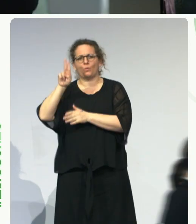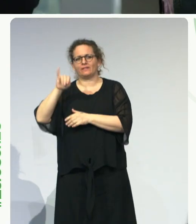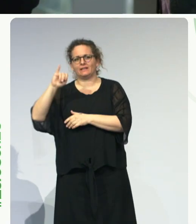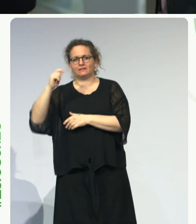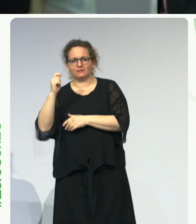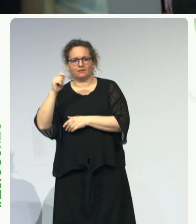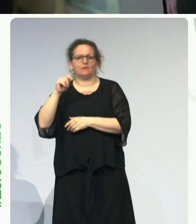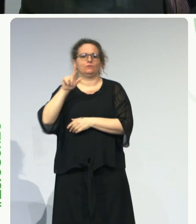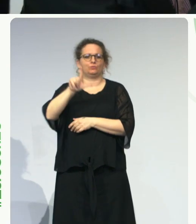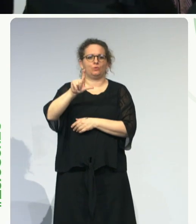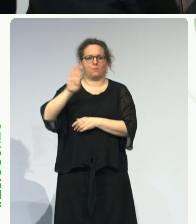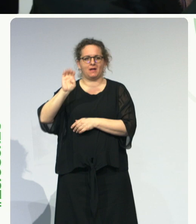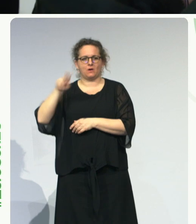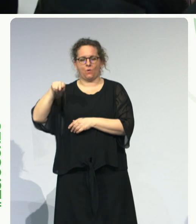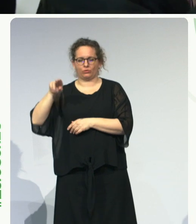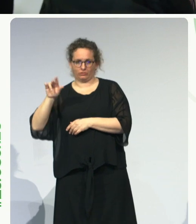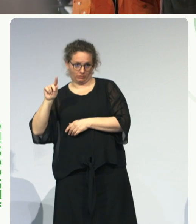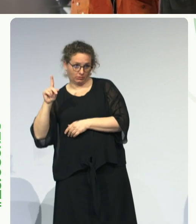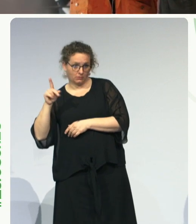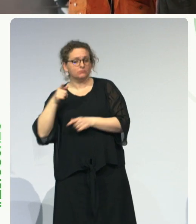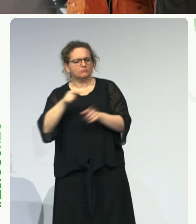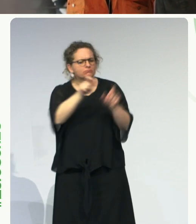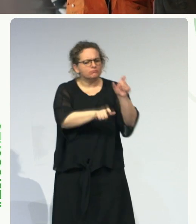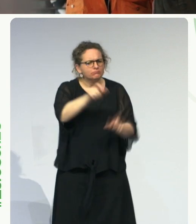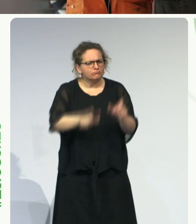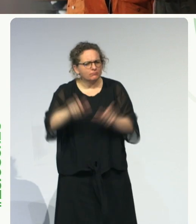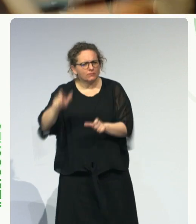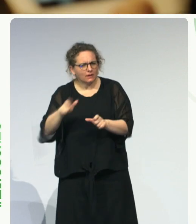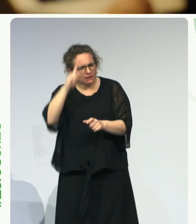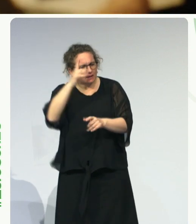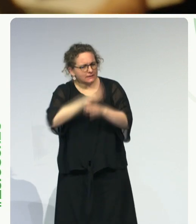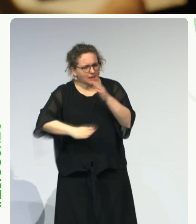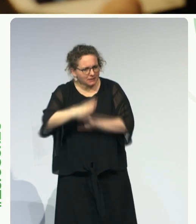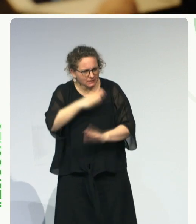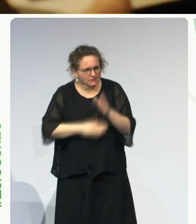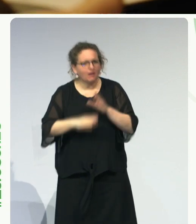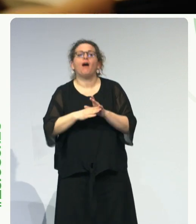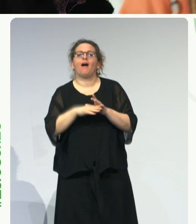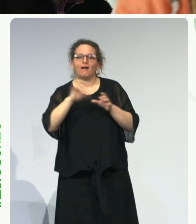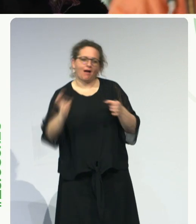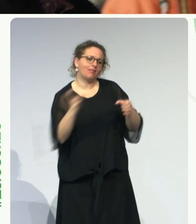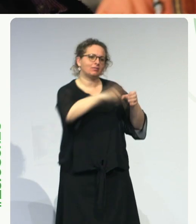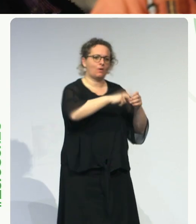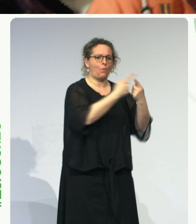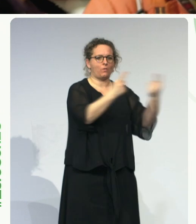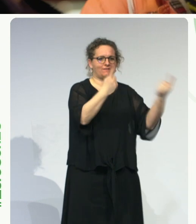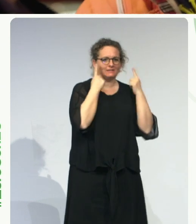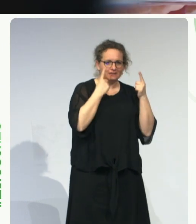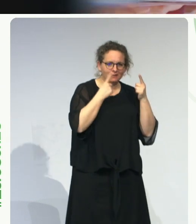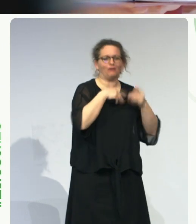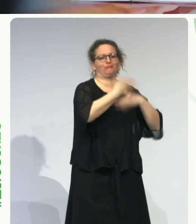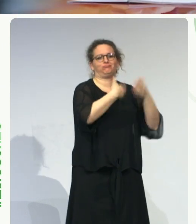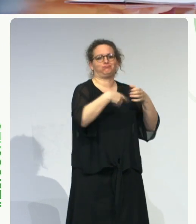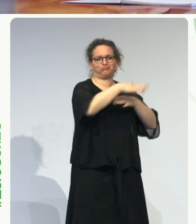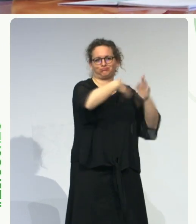intellectual disabilities to experience university life at the University of Sydney. Students can undertake a paid